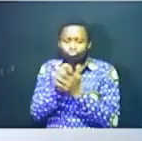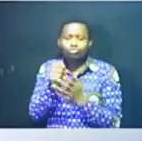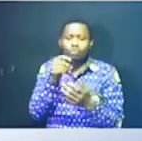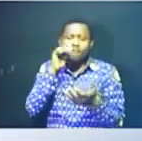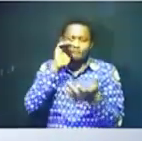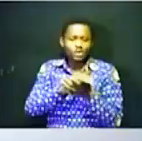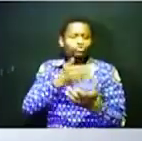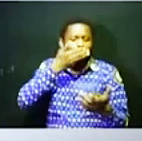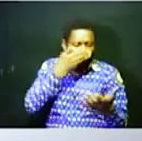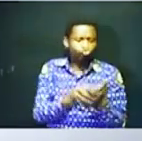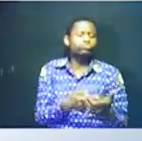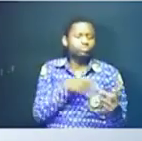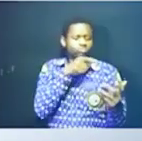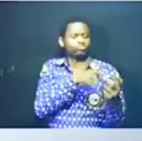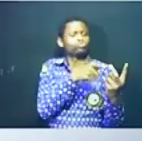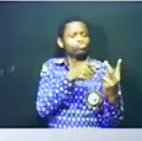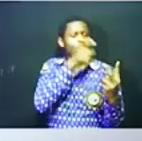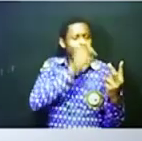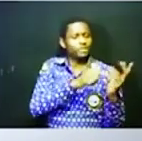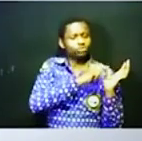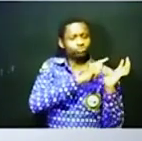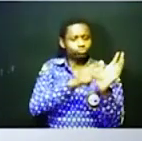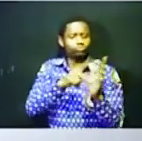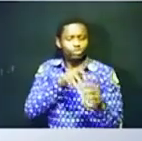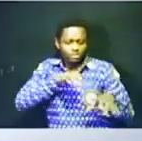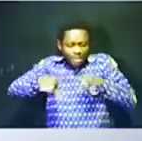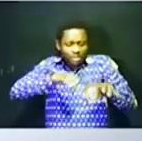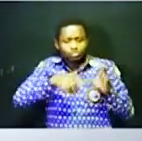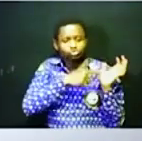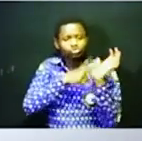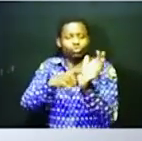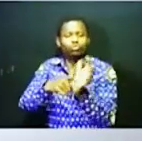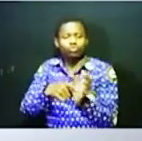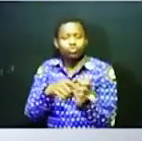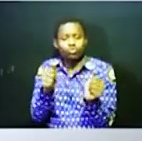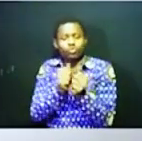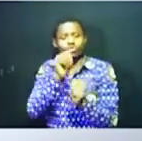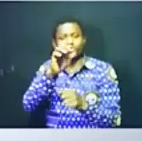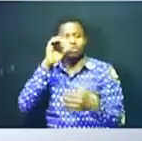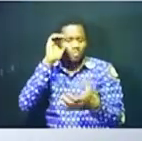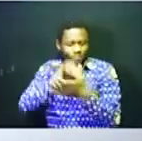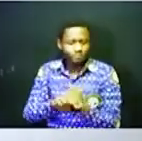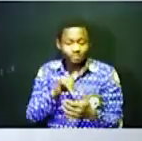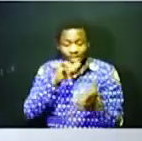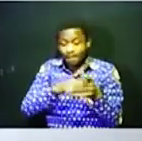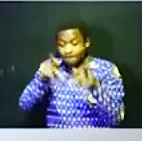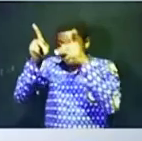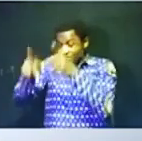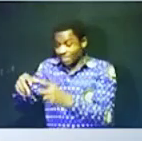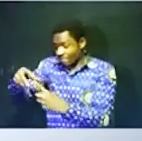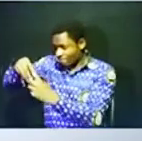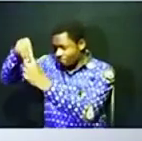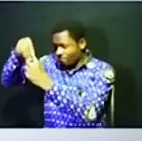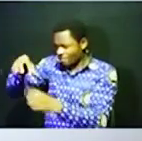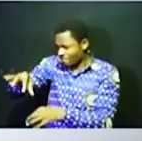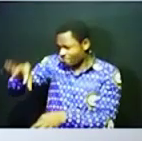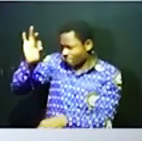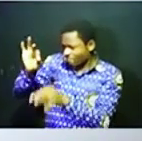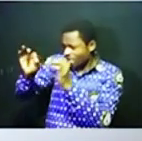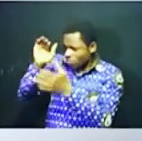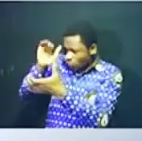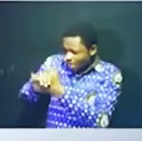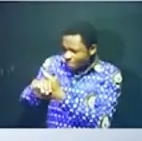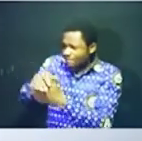That marriage is good. And that anyone who finds a spouse finds favor with the